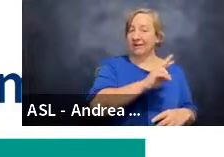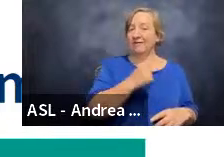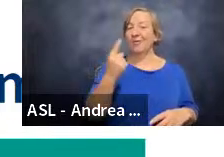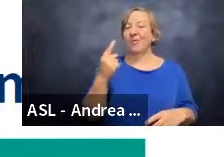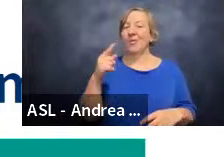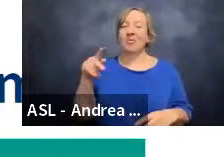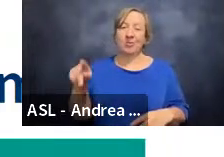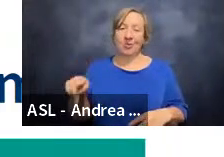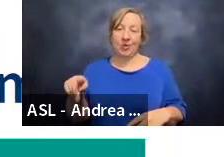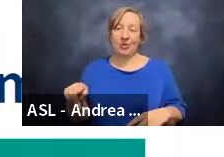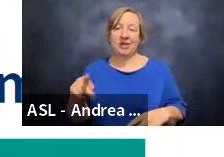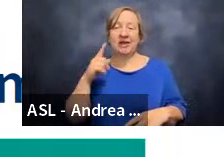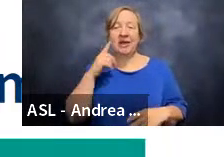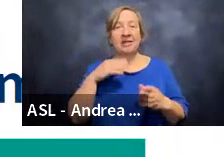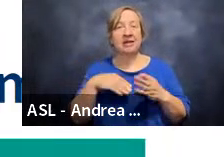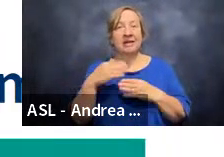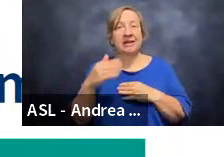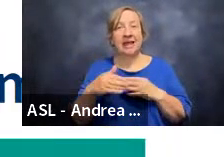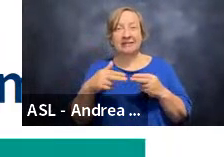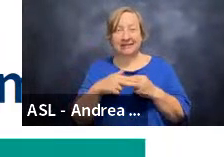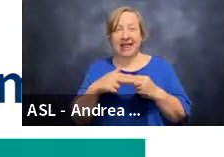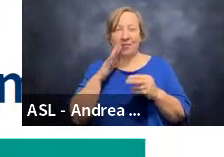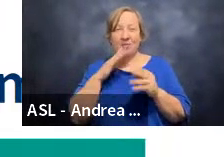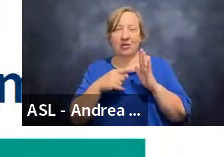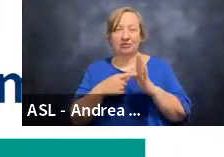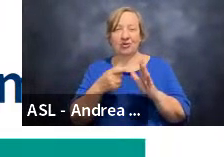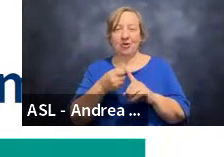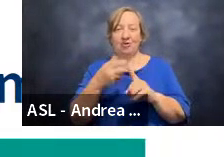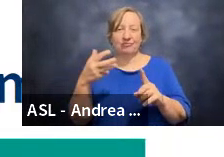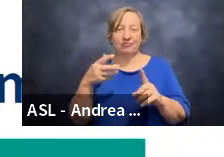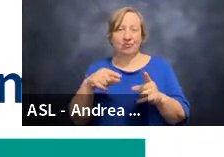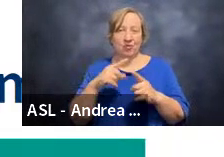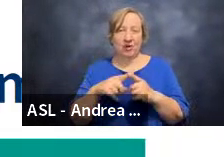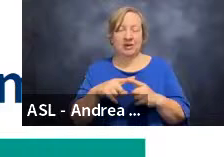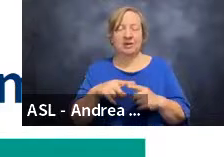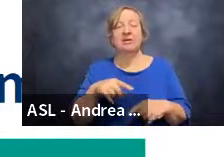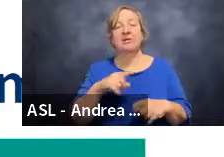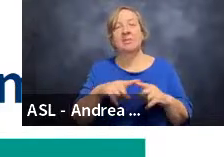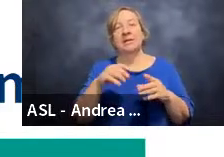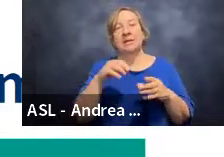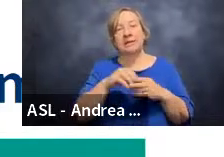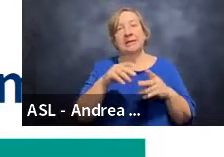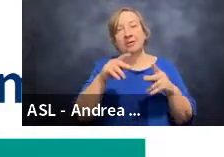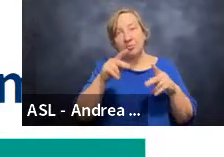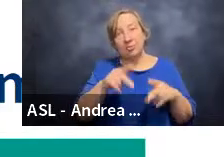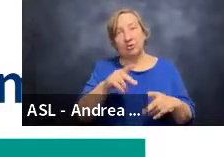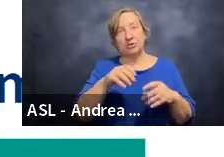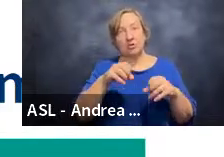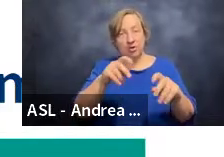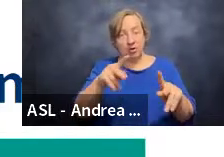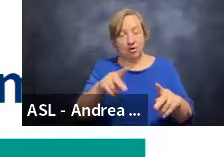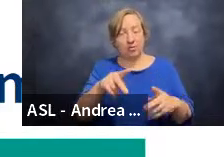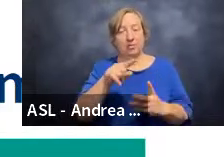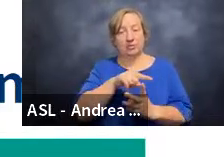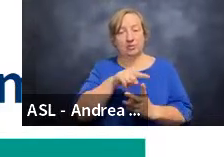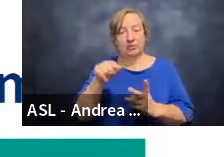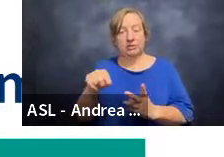I think our next slide has a little bit more detail. But these are in-person opportunities where you